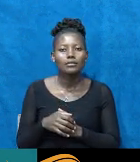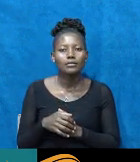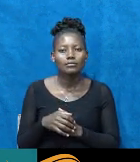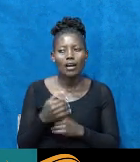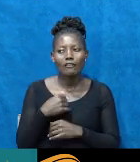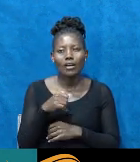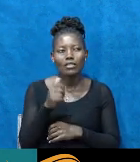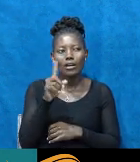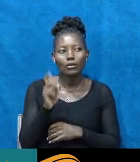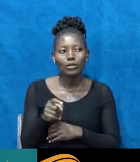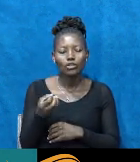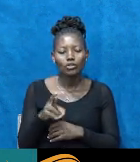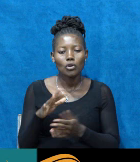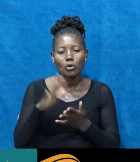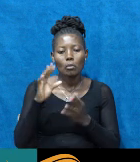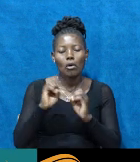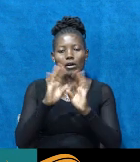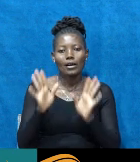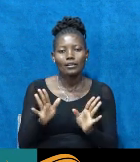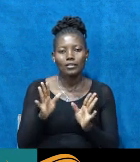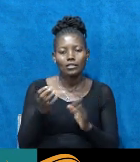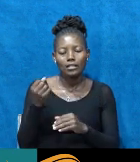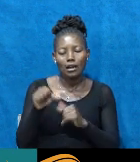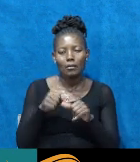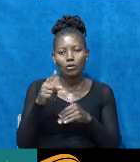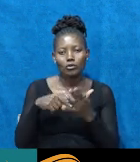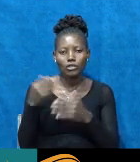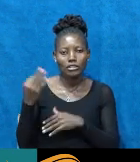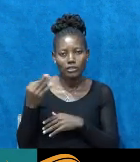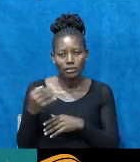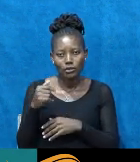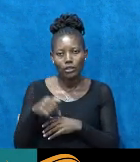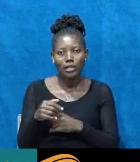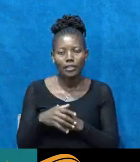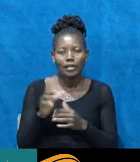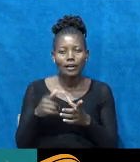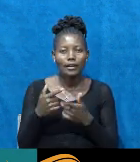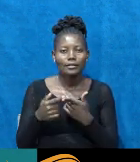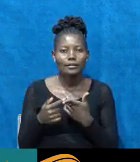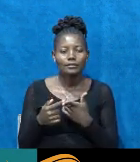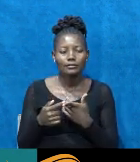If none, I think then we'll get to the end of this. You can